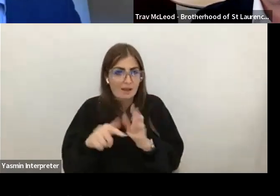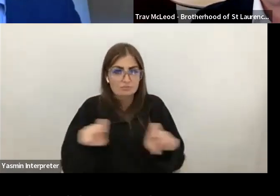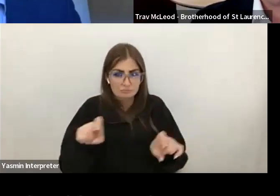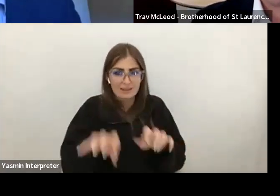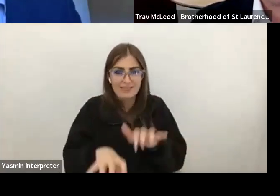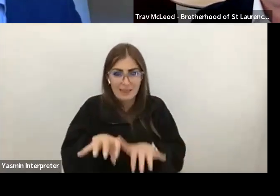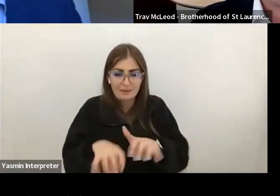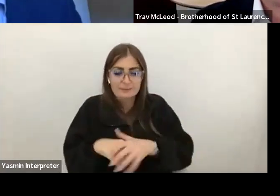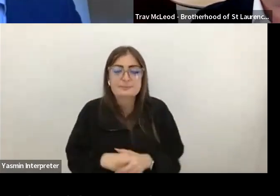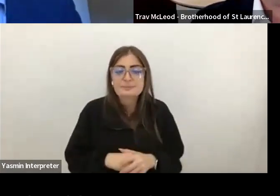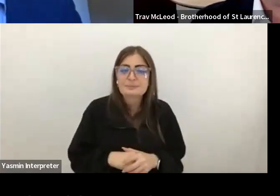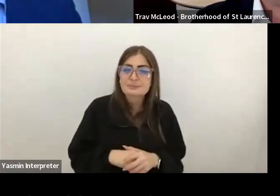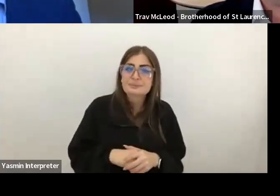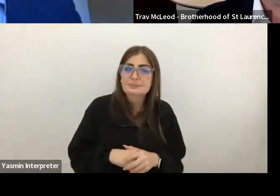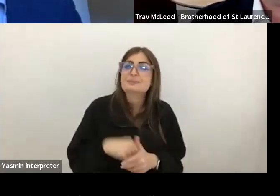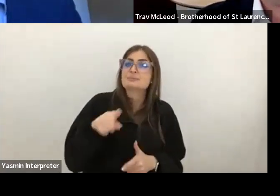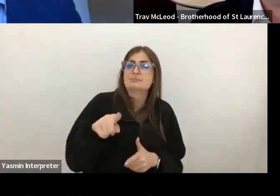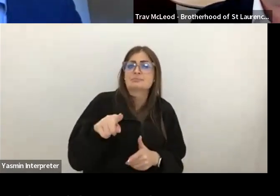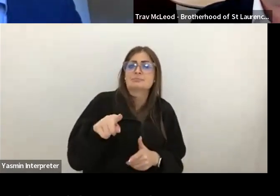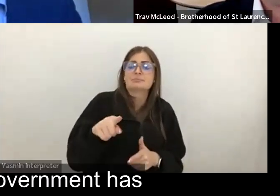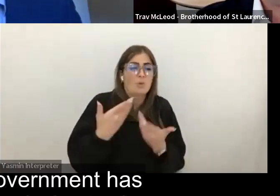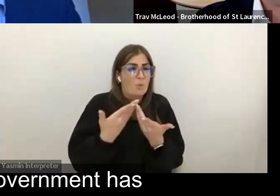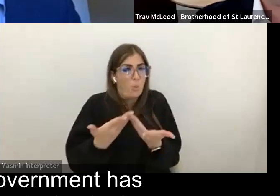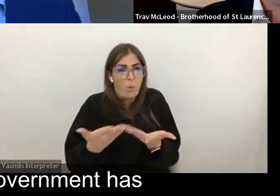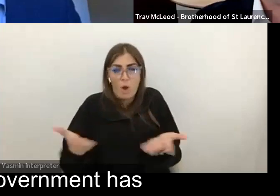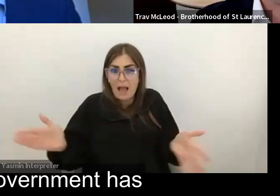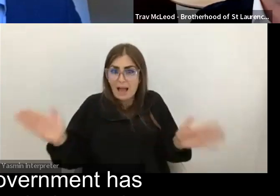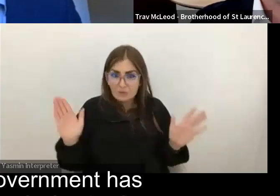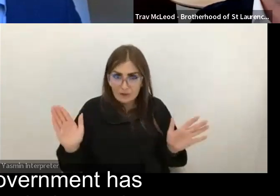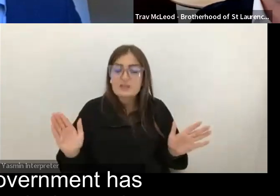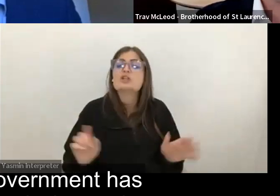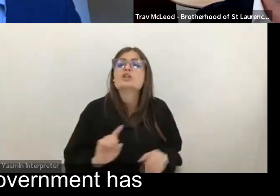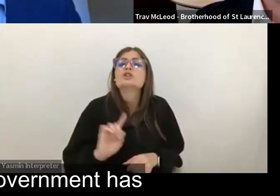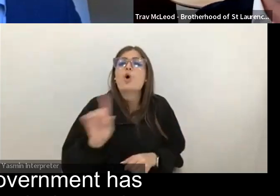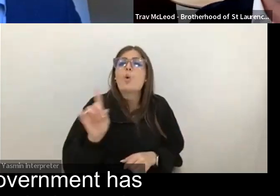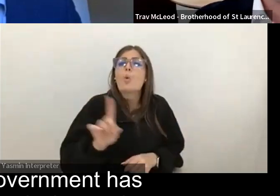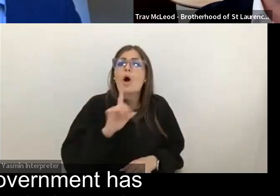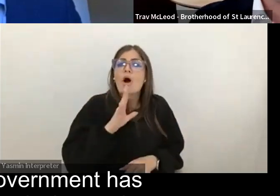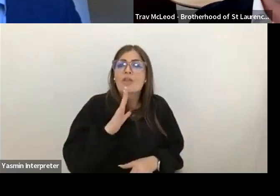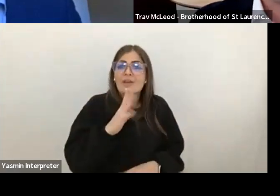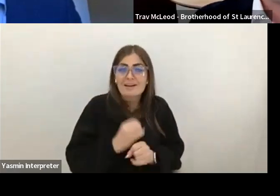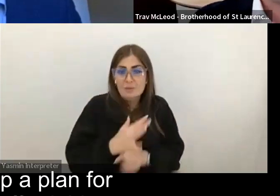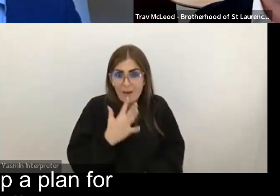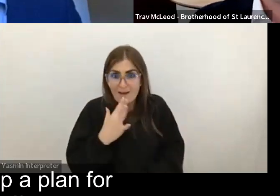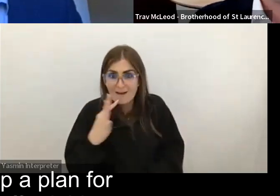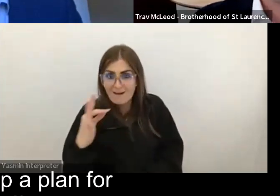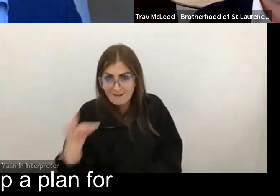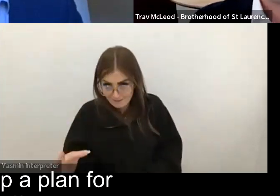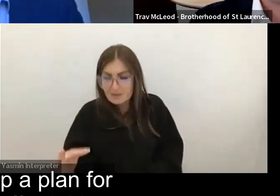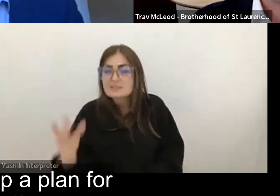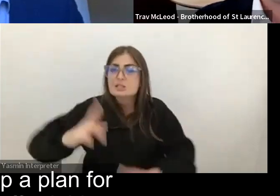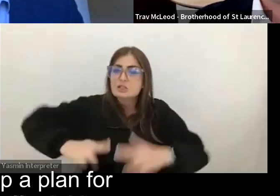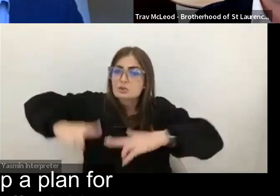And they are extremely wide-ranging. So what the government has asked the Commission to do is to